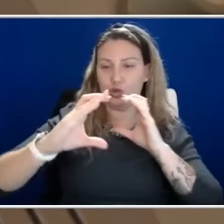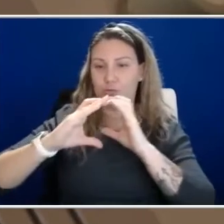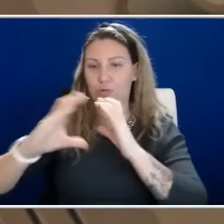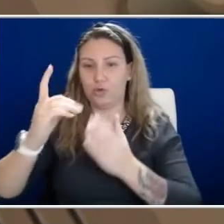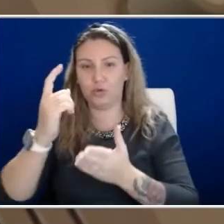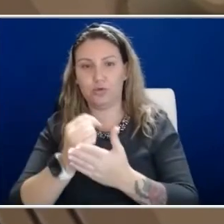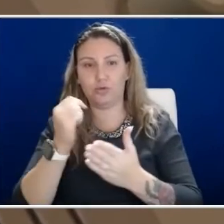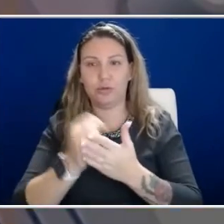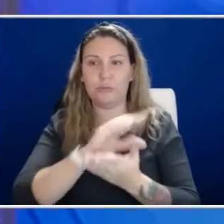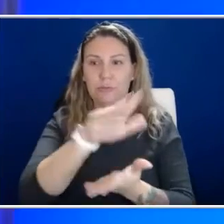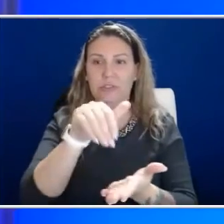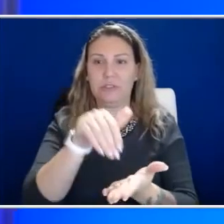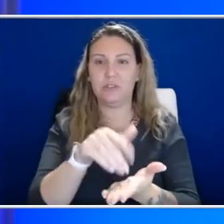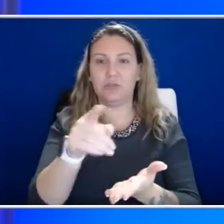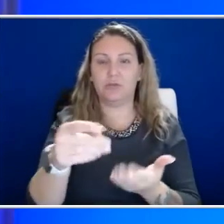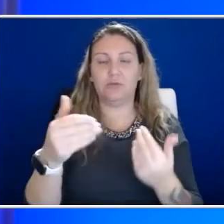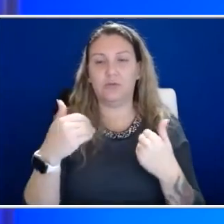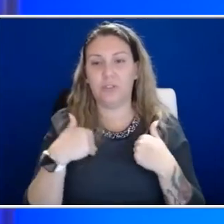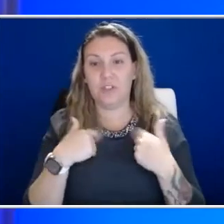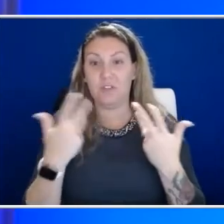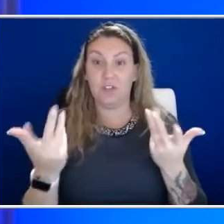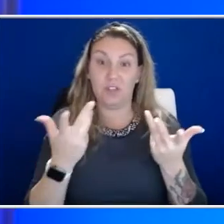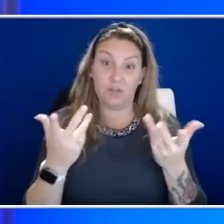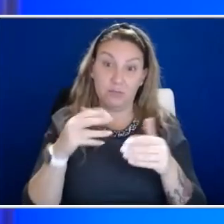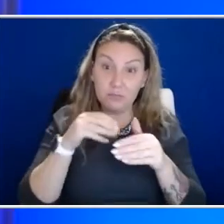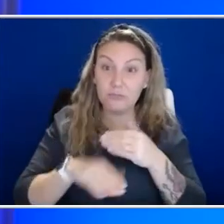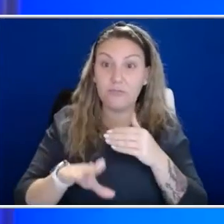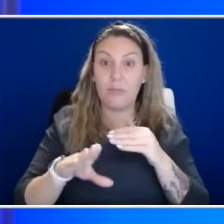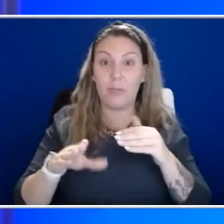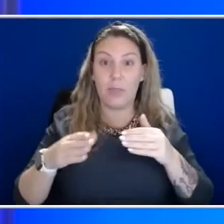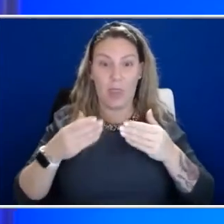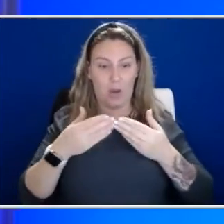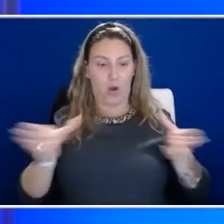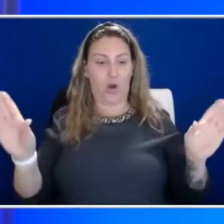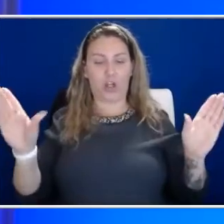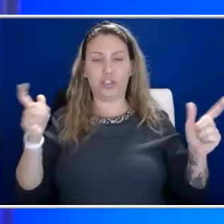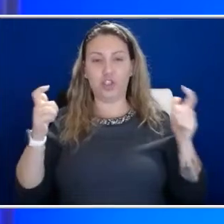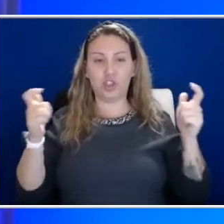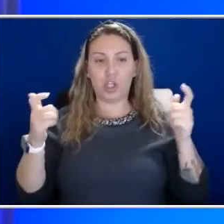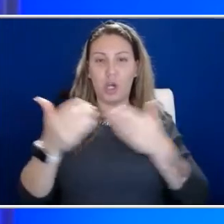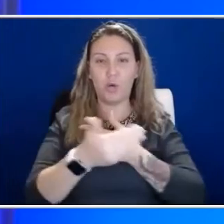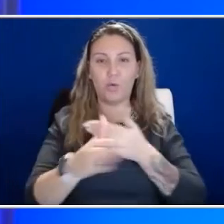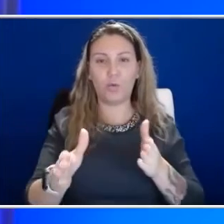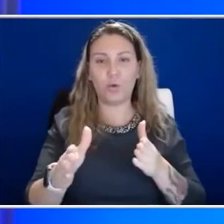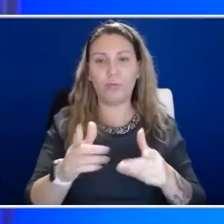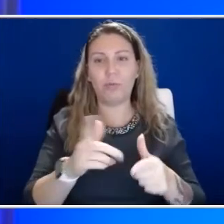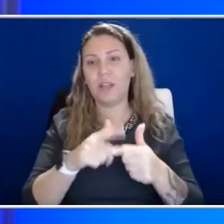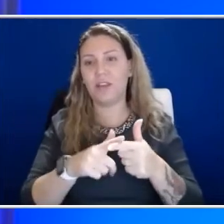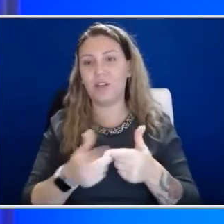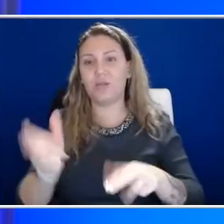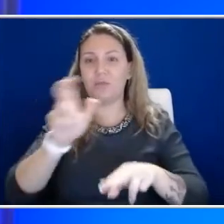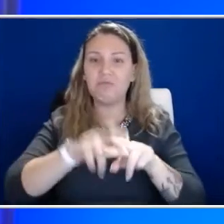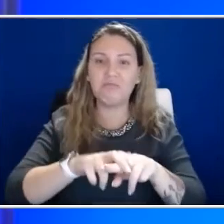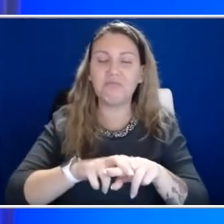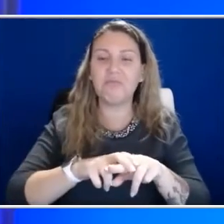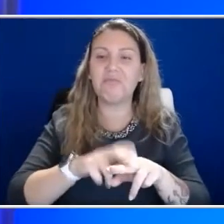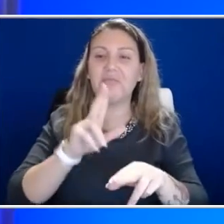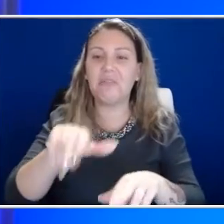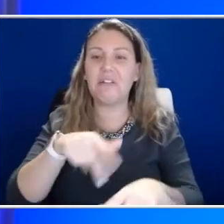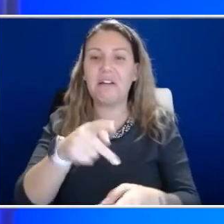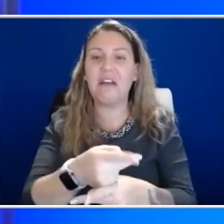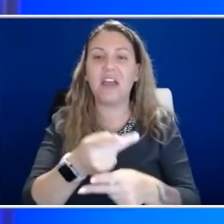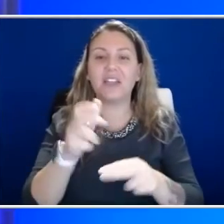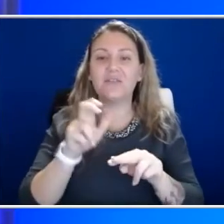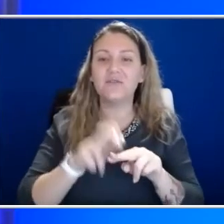where you're essentially entering an open room, like a large room, and you will be sitting in a certain type of a chair or